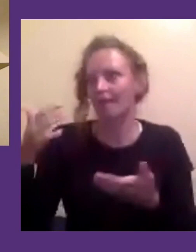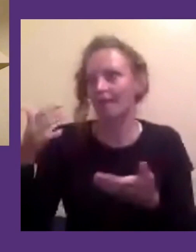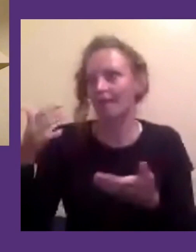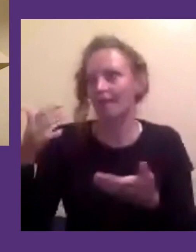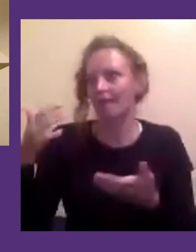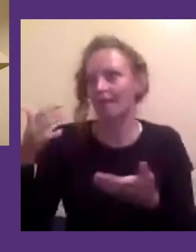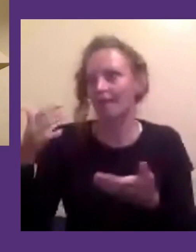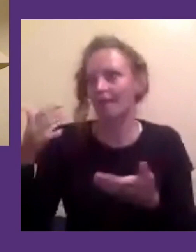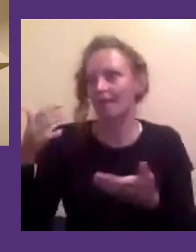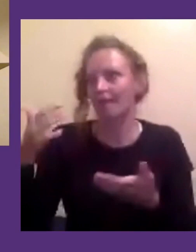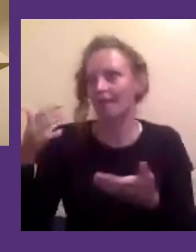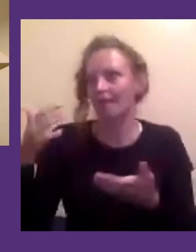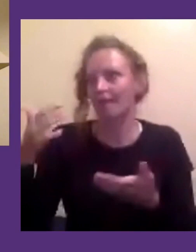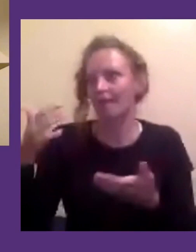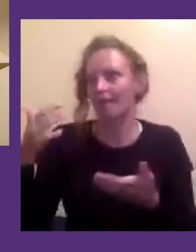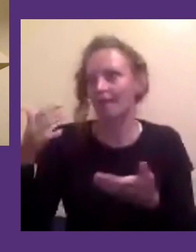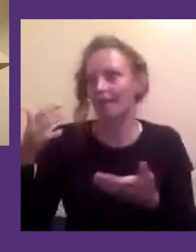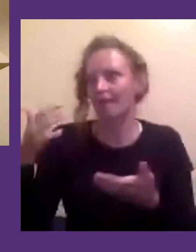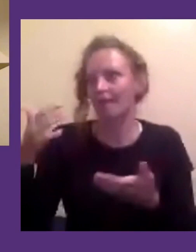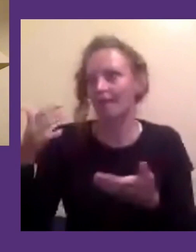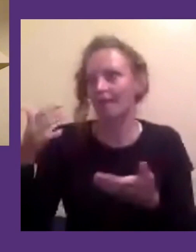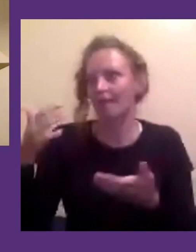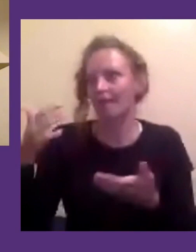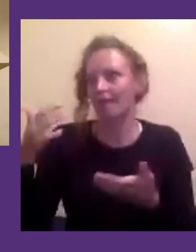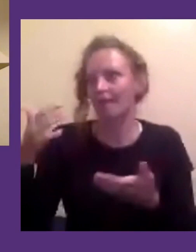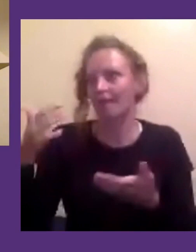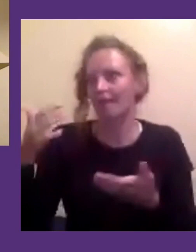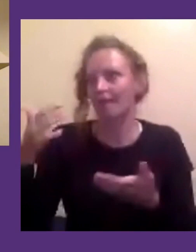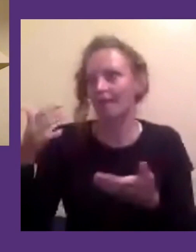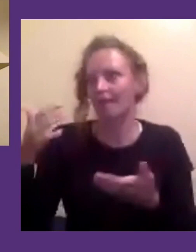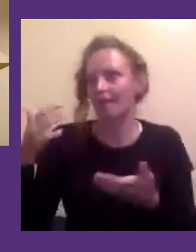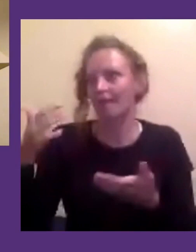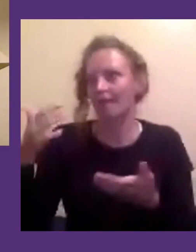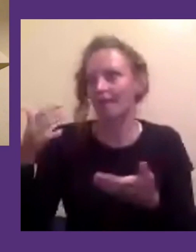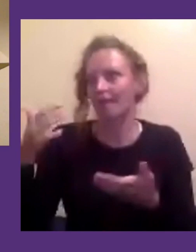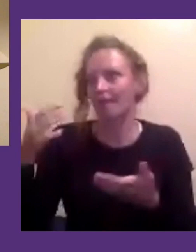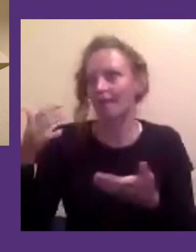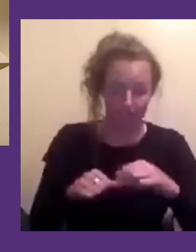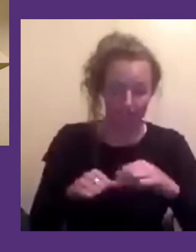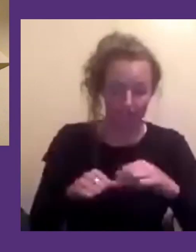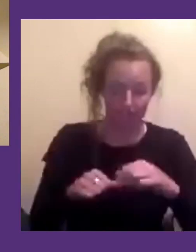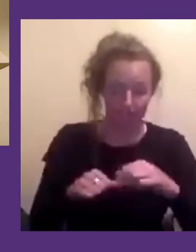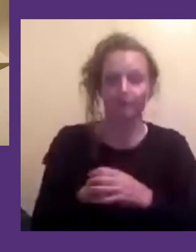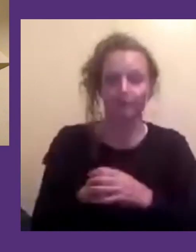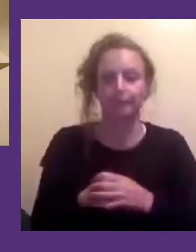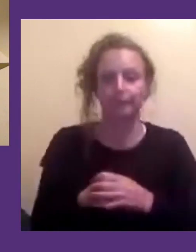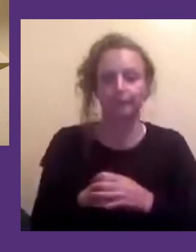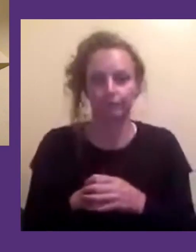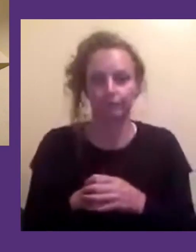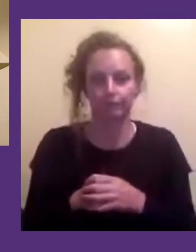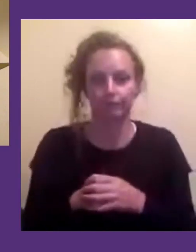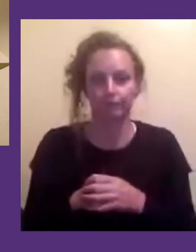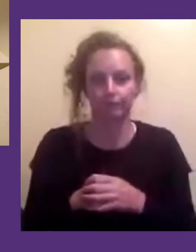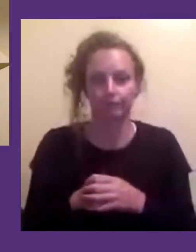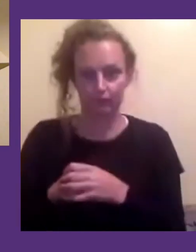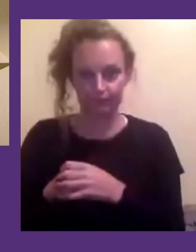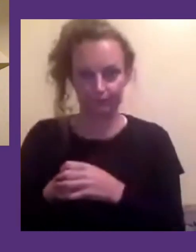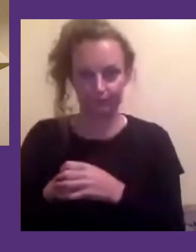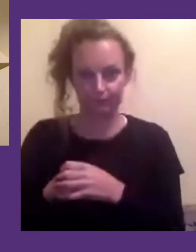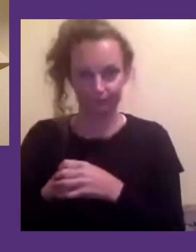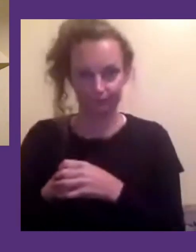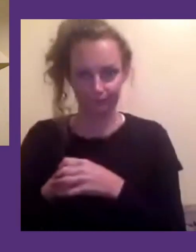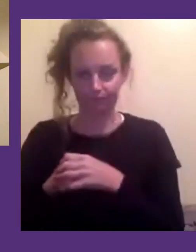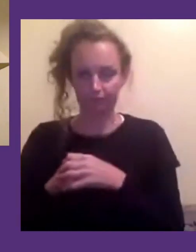version where she doesn't have acquire 2 legs and give up her voice. You know, why can't she